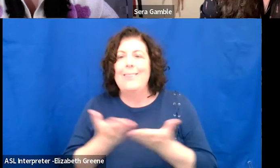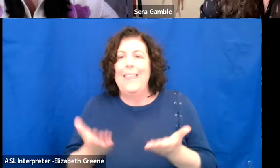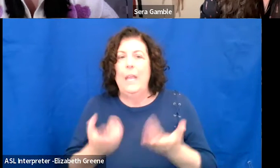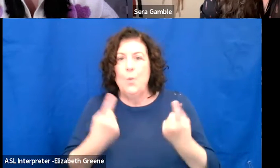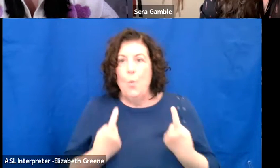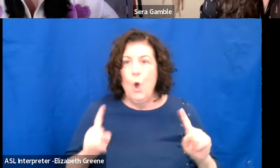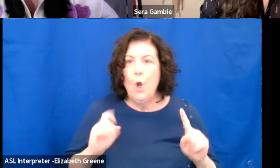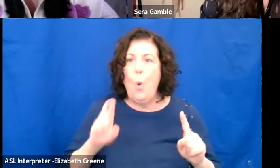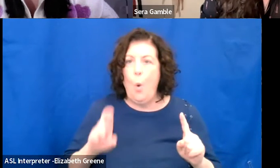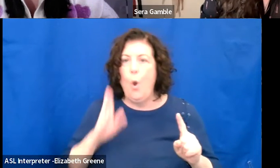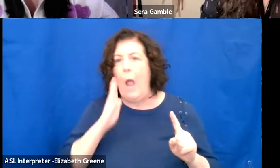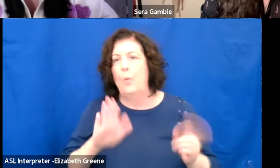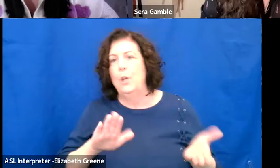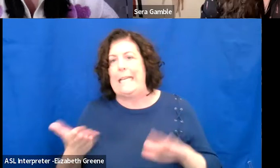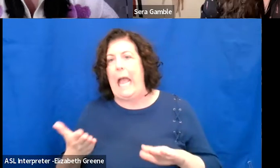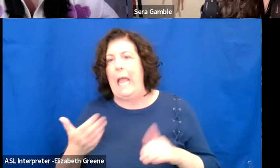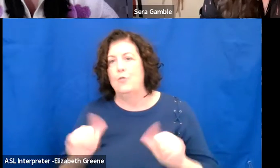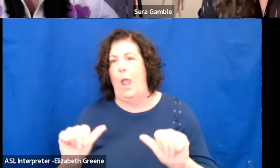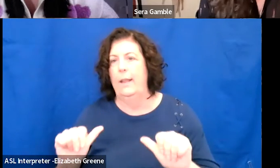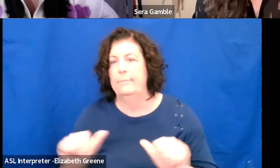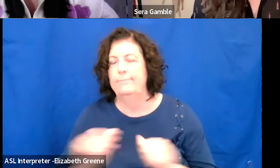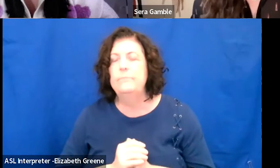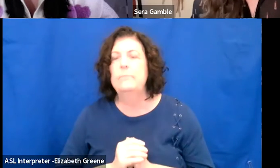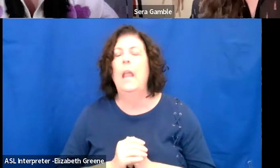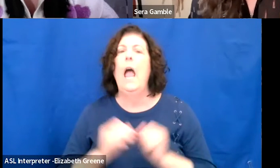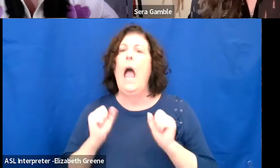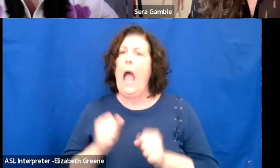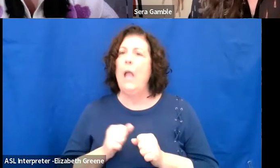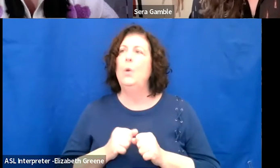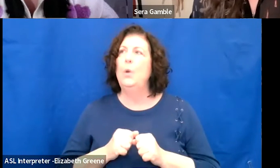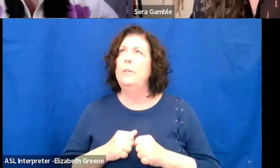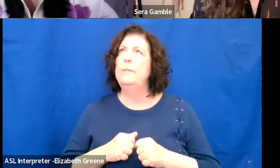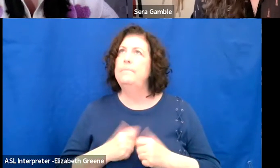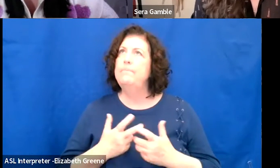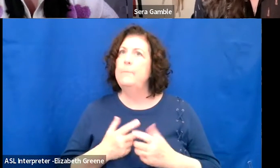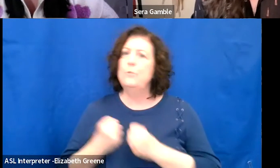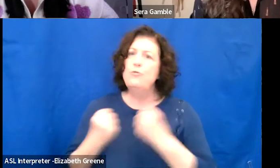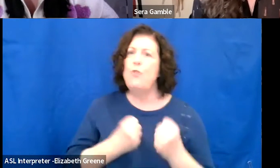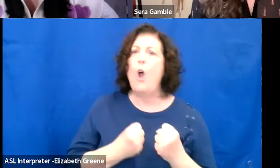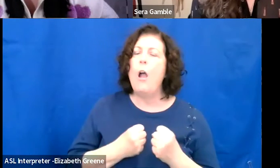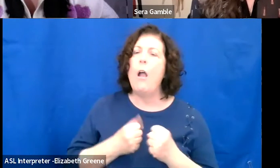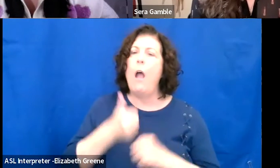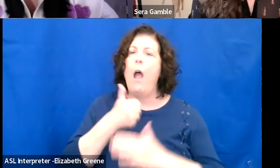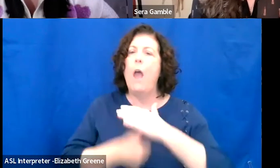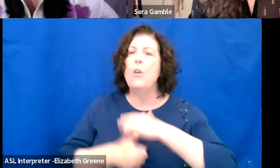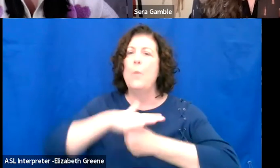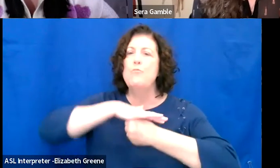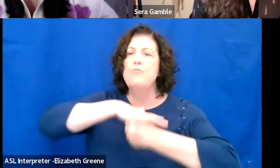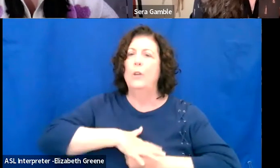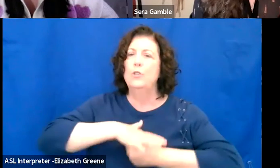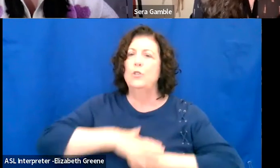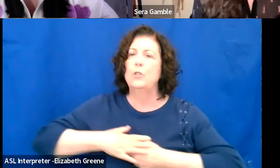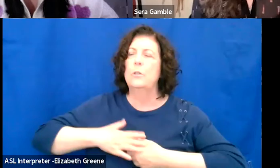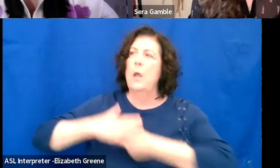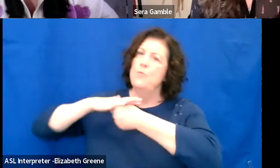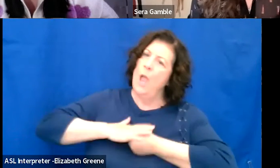I knew that I could kind of hold up under a lot of pressure. And I knew enough to know that was a lot of the job. It's gonna be